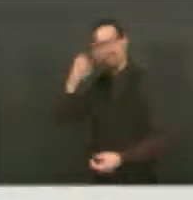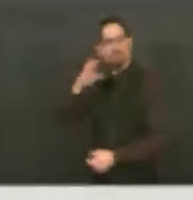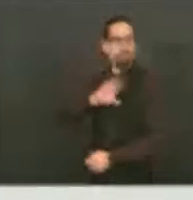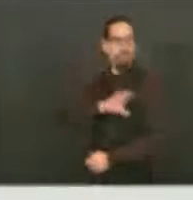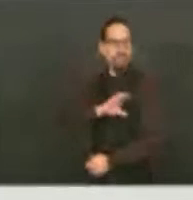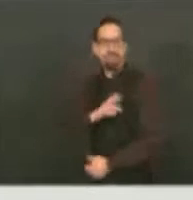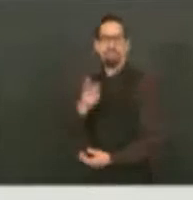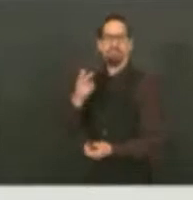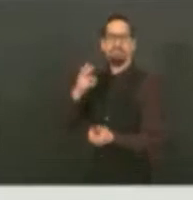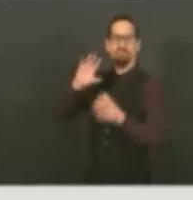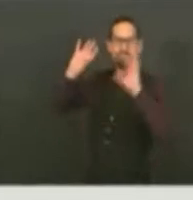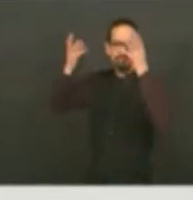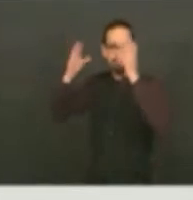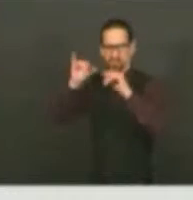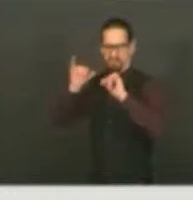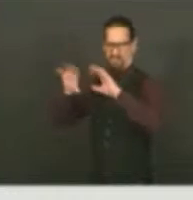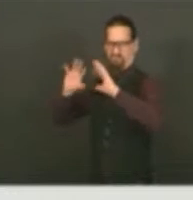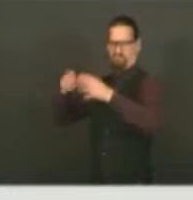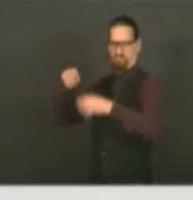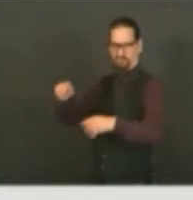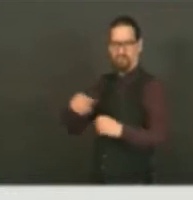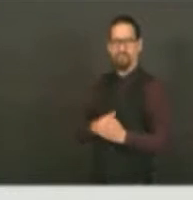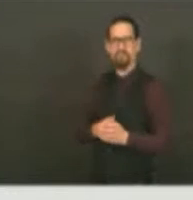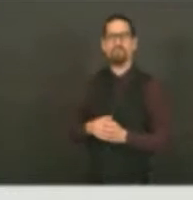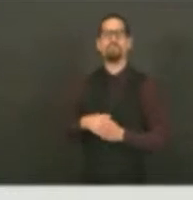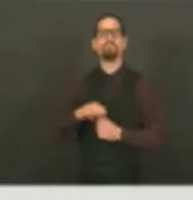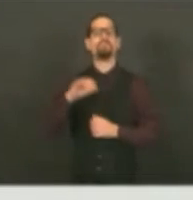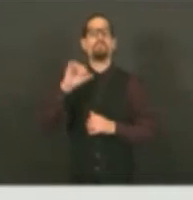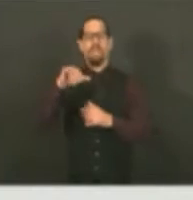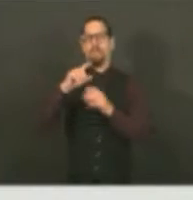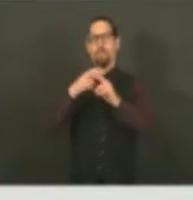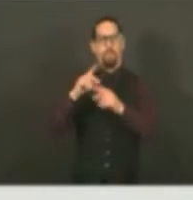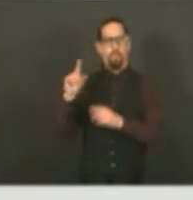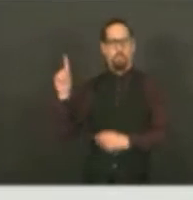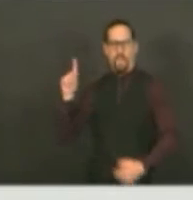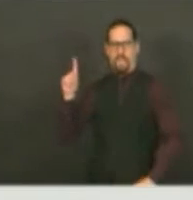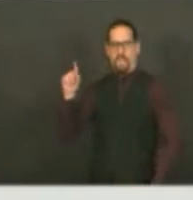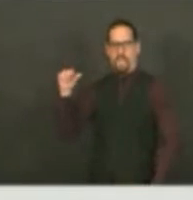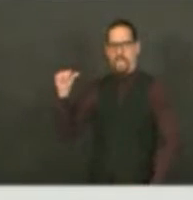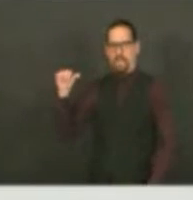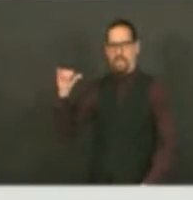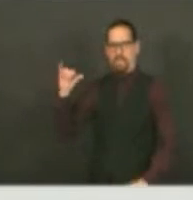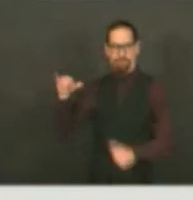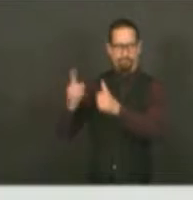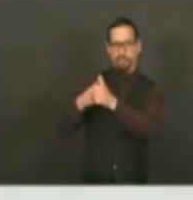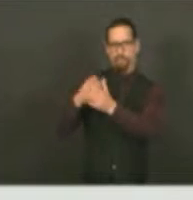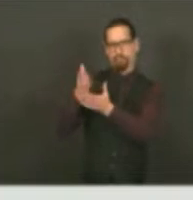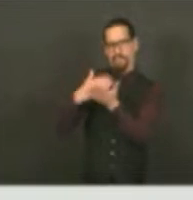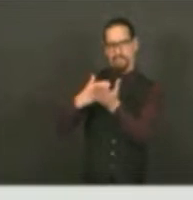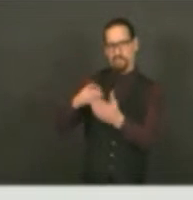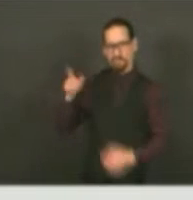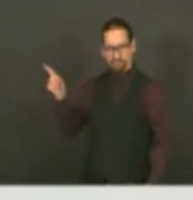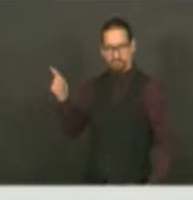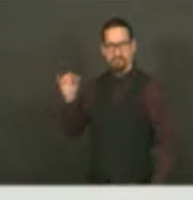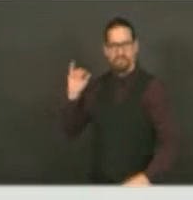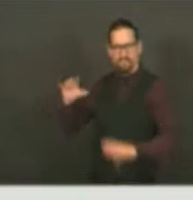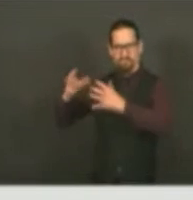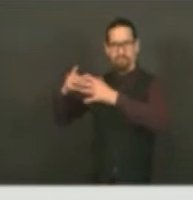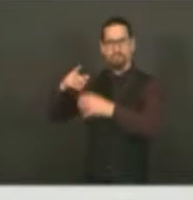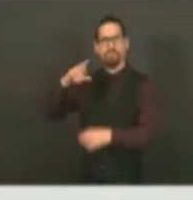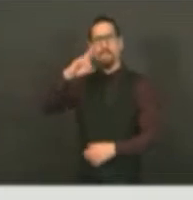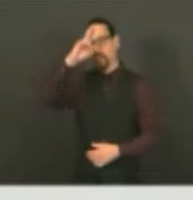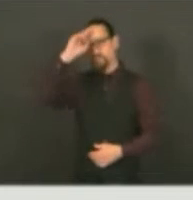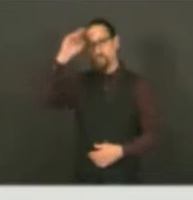at risk and can benefit most from the vaccine. Our hospital workers will be vaccinated at hospitals. We've been working closely with our